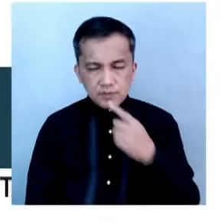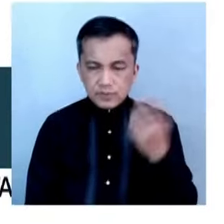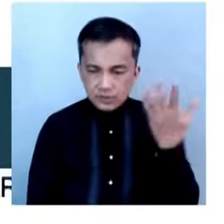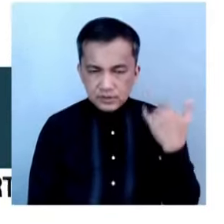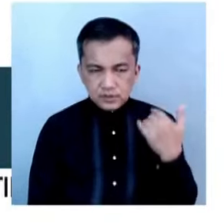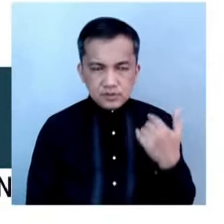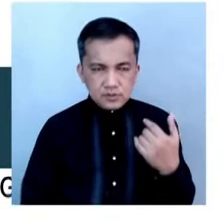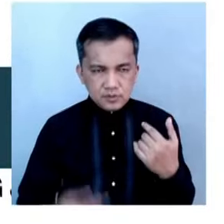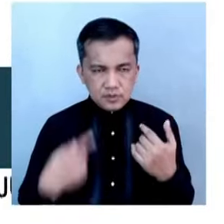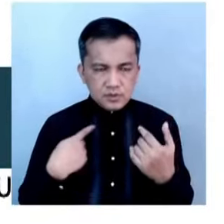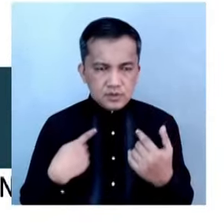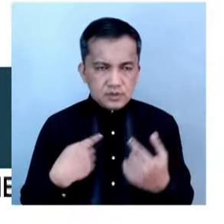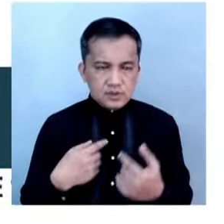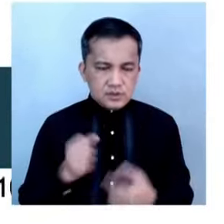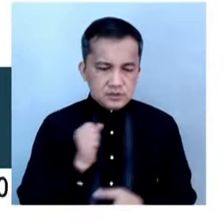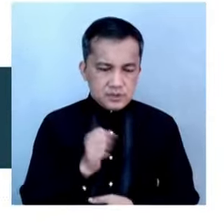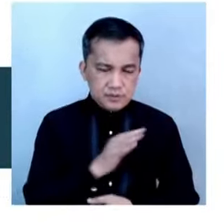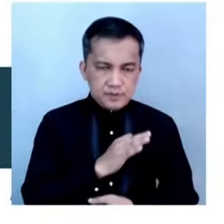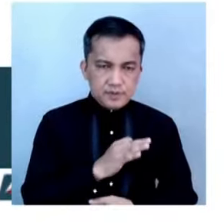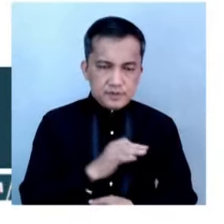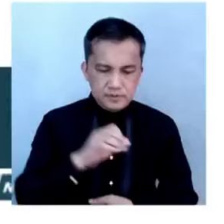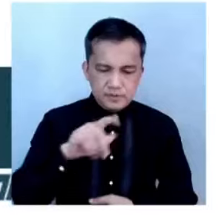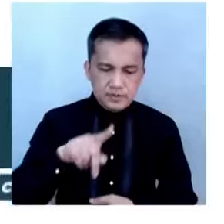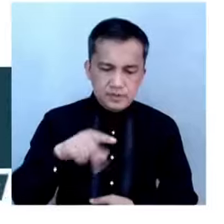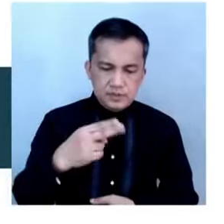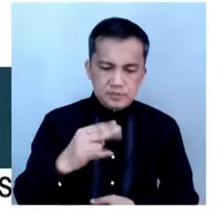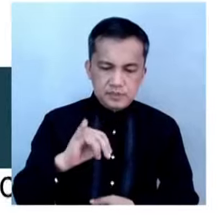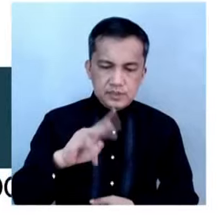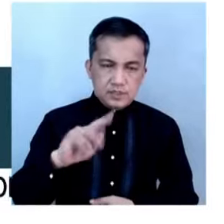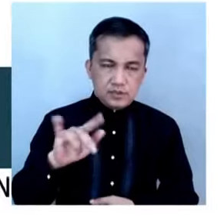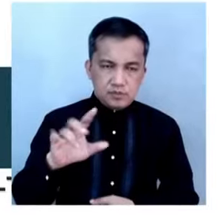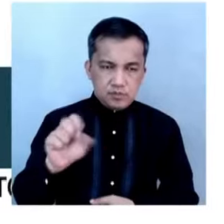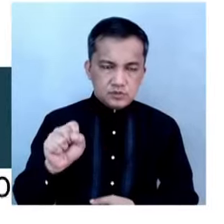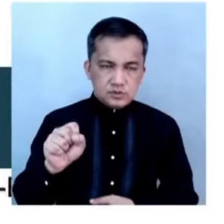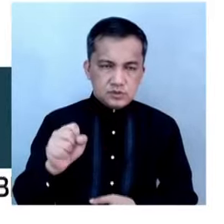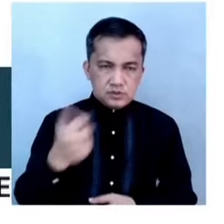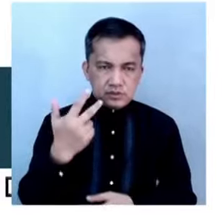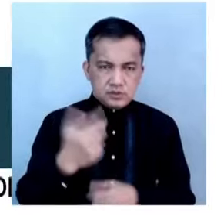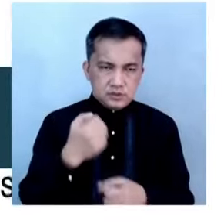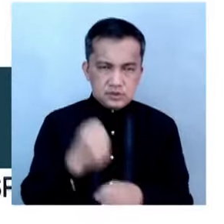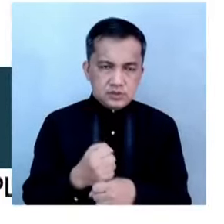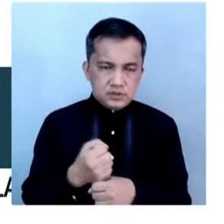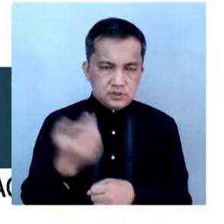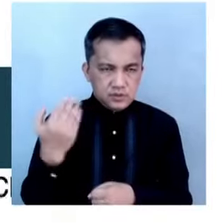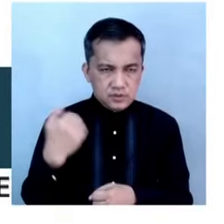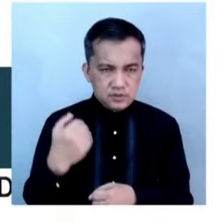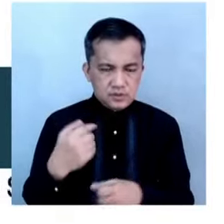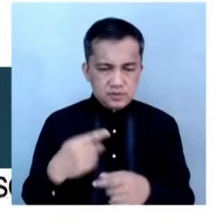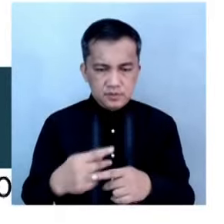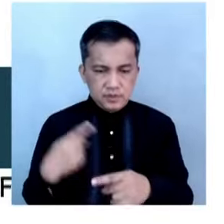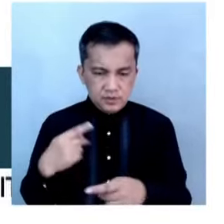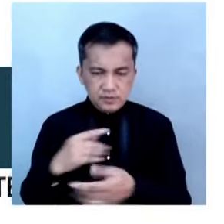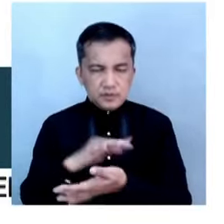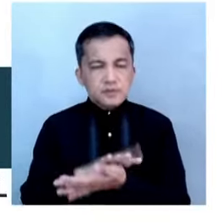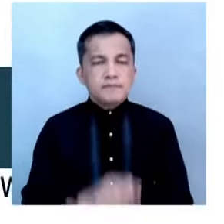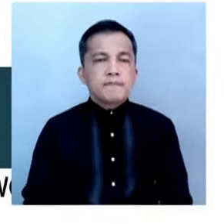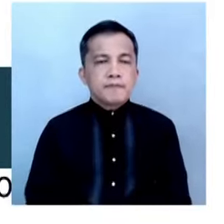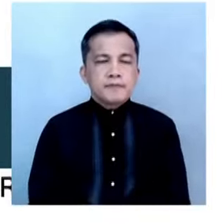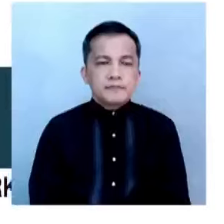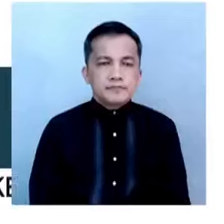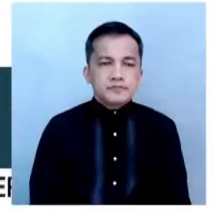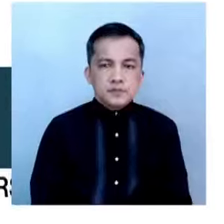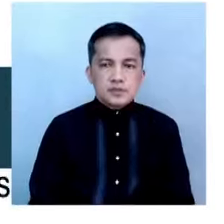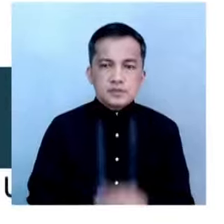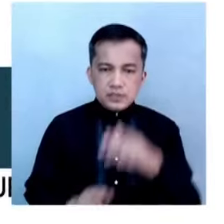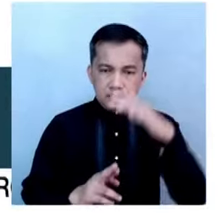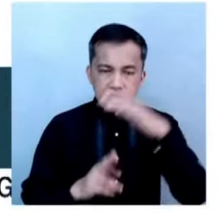merong tauhan ang FEVOX na nandun po mismo. Pero 3 years ago, pre-pandemic, ay nag-retire na daw po